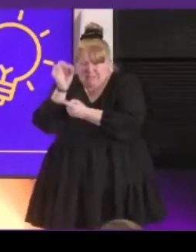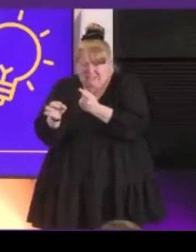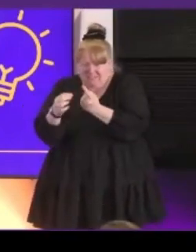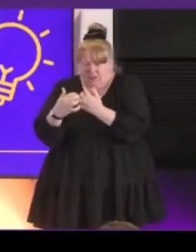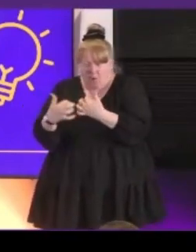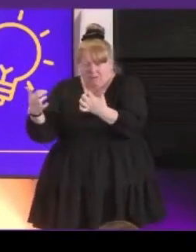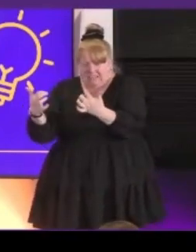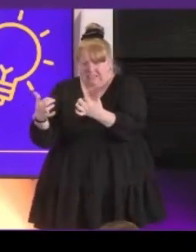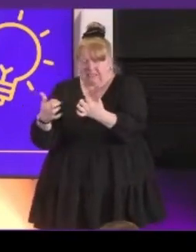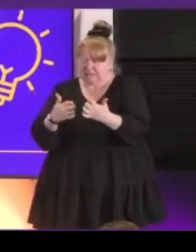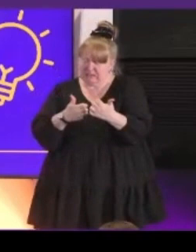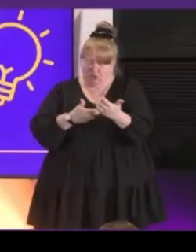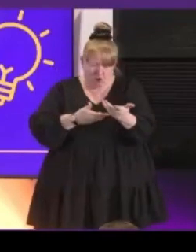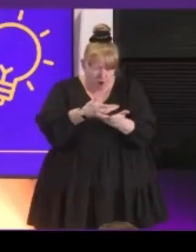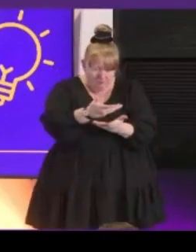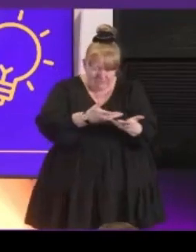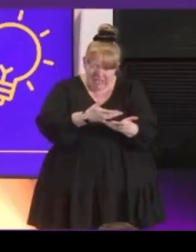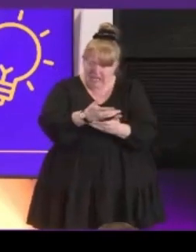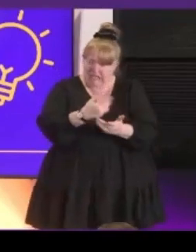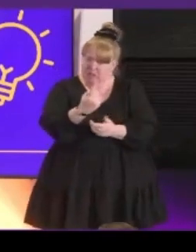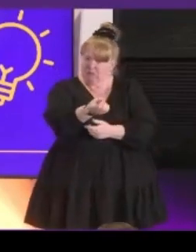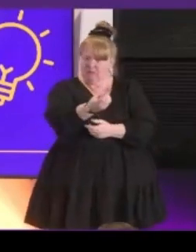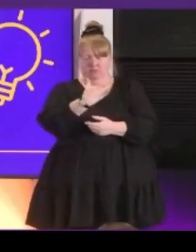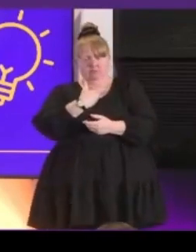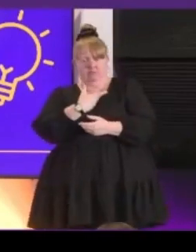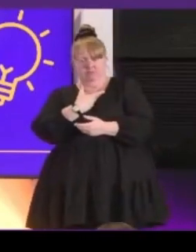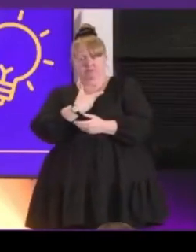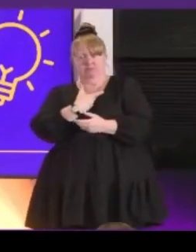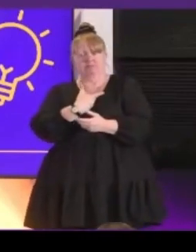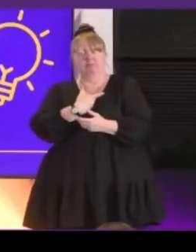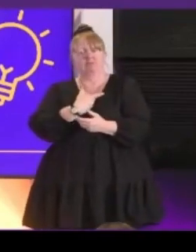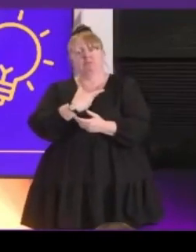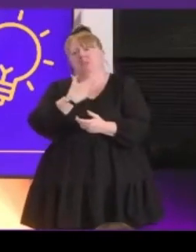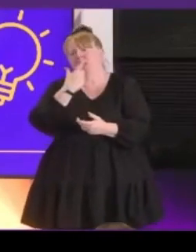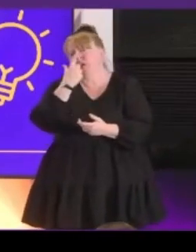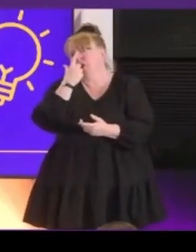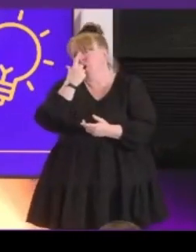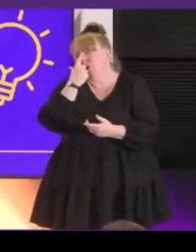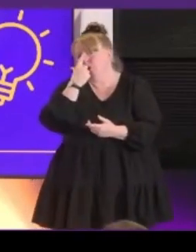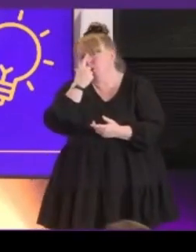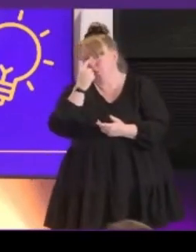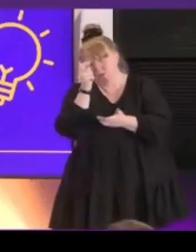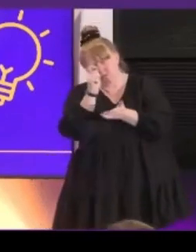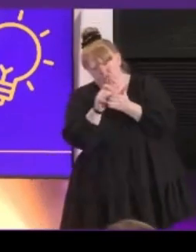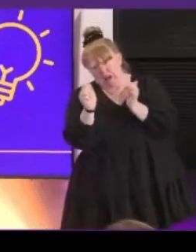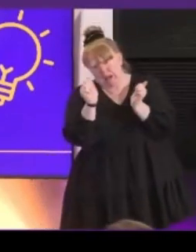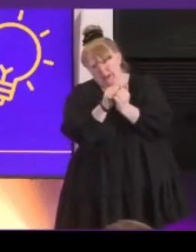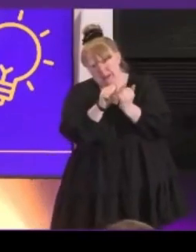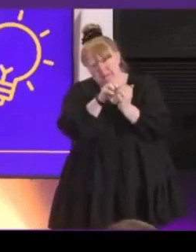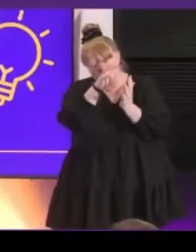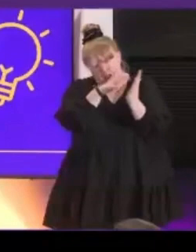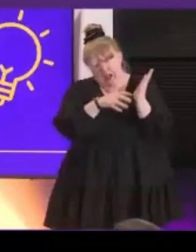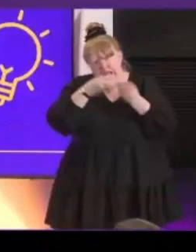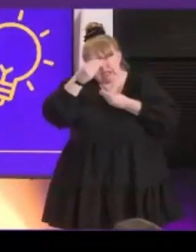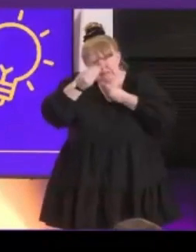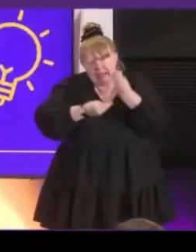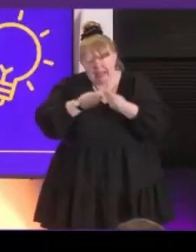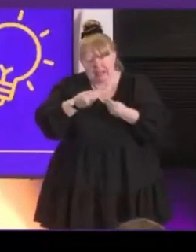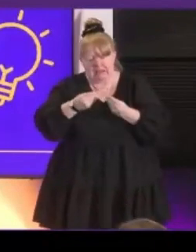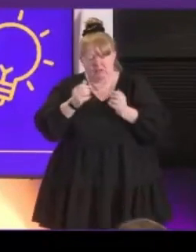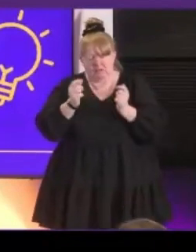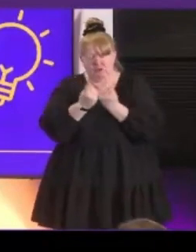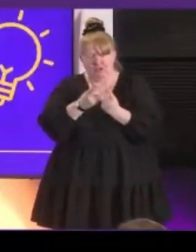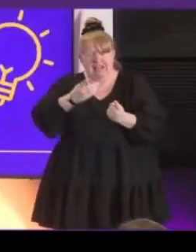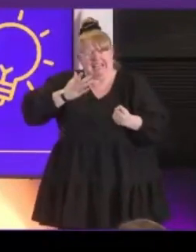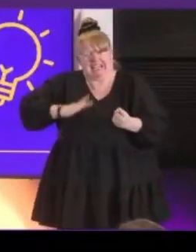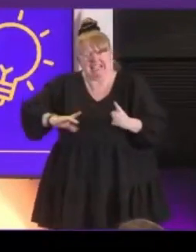great conversation where someone said to me, look, you know what you could do is you could write a paper. And you could explain why the product's necessary.